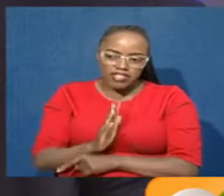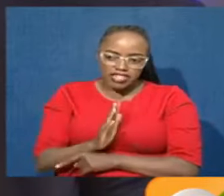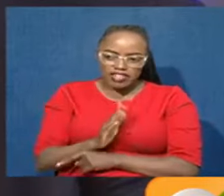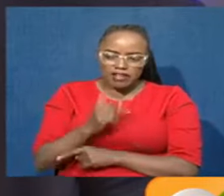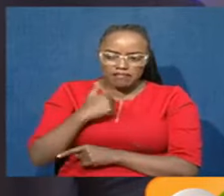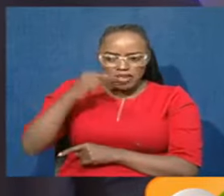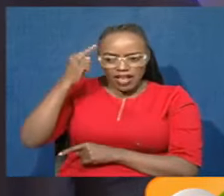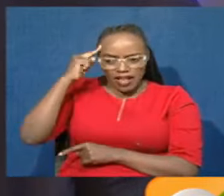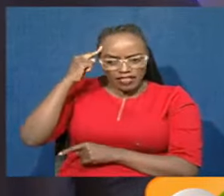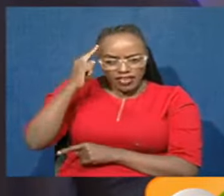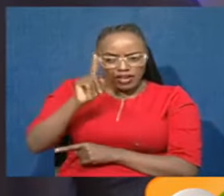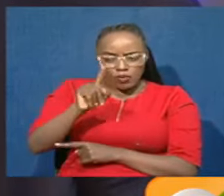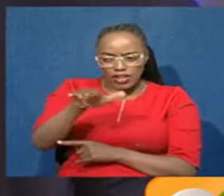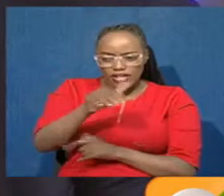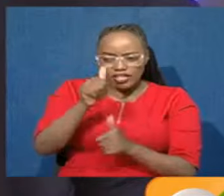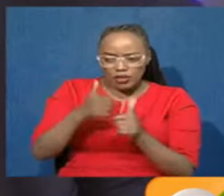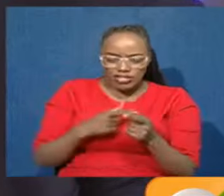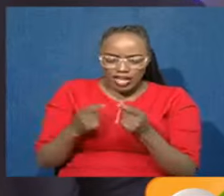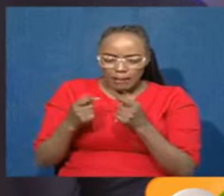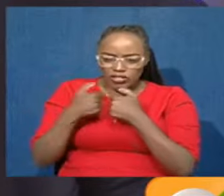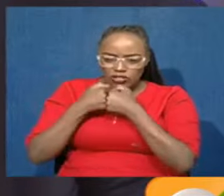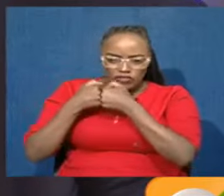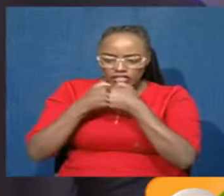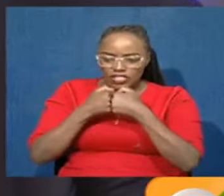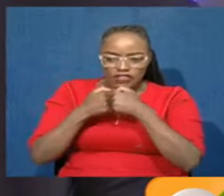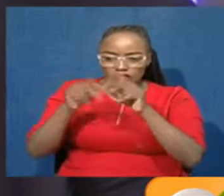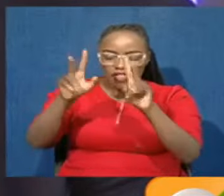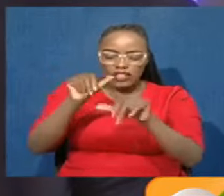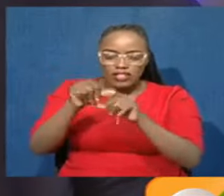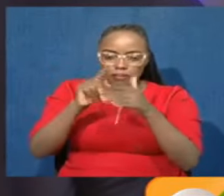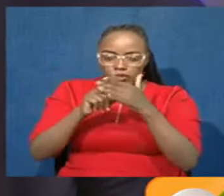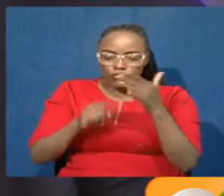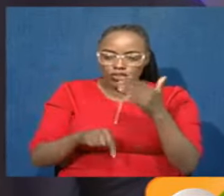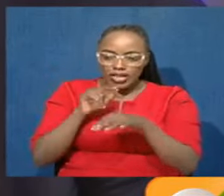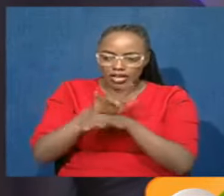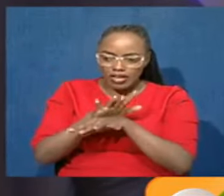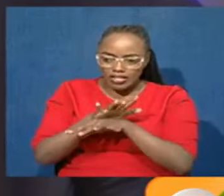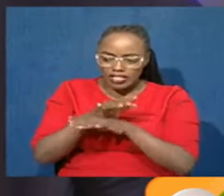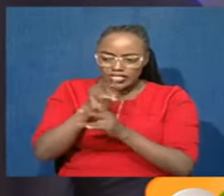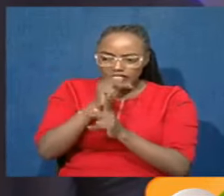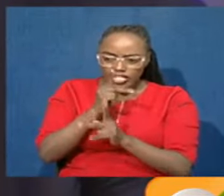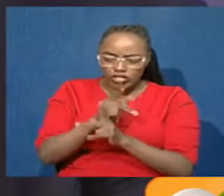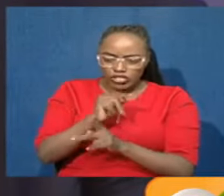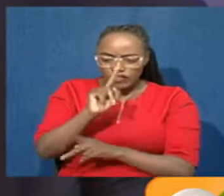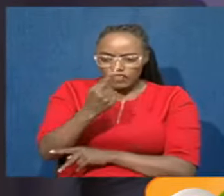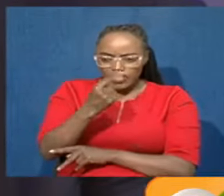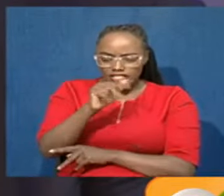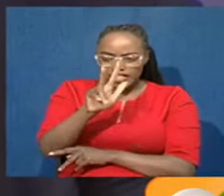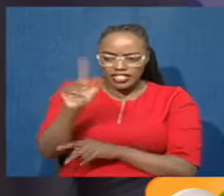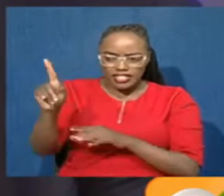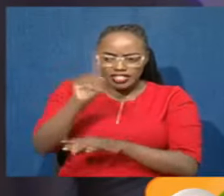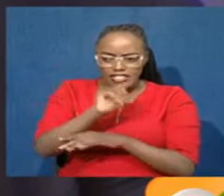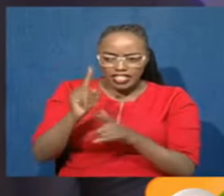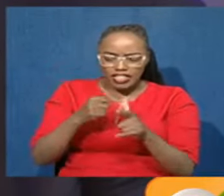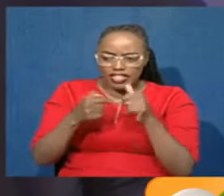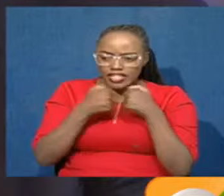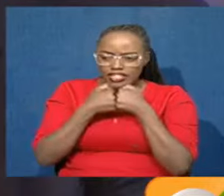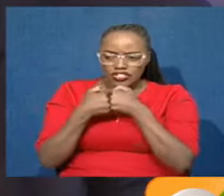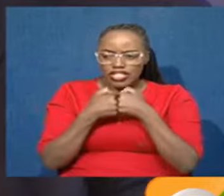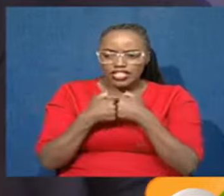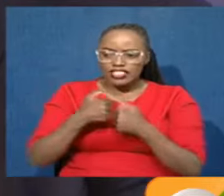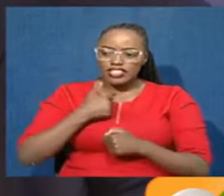I think one area that was a bit of a challenge was actually on the issue of early registration. I think maybe the first 2-3 days, there was a challenge in terms